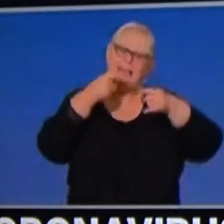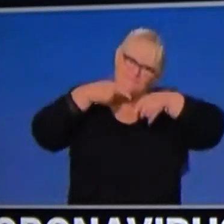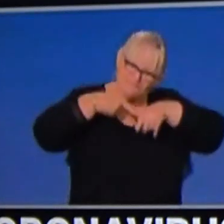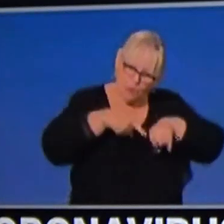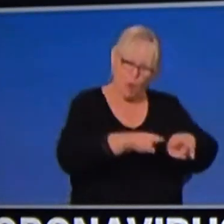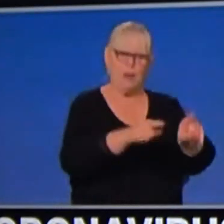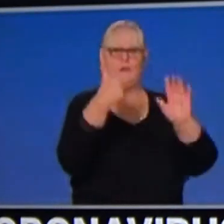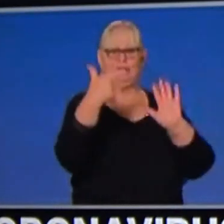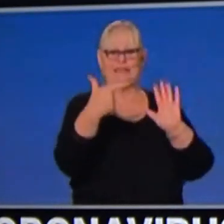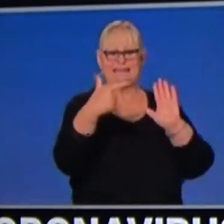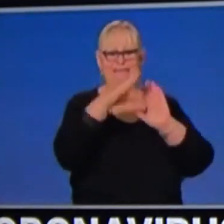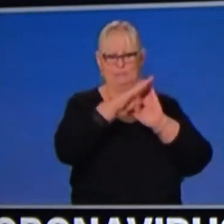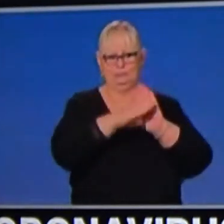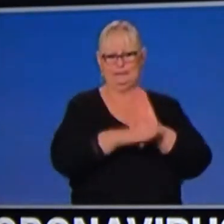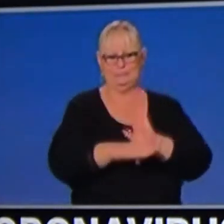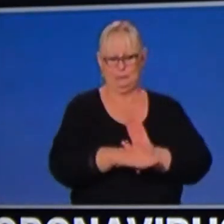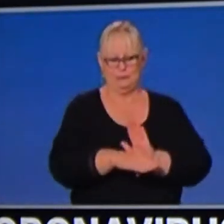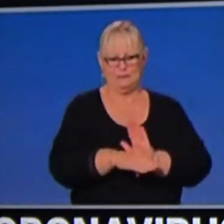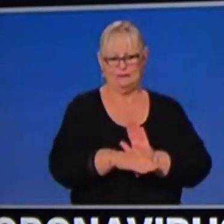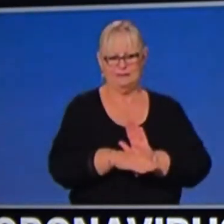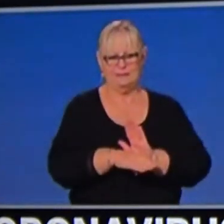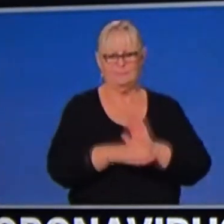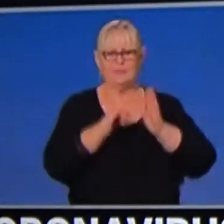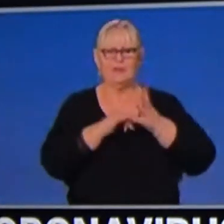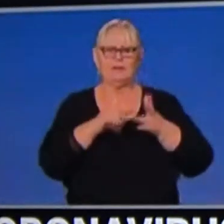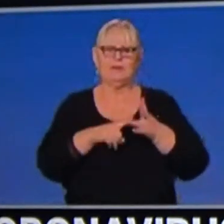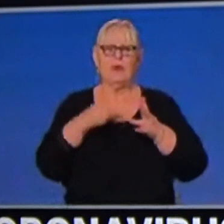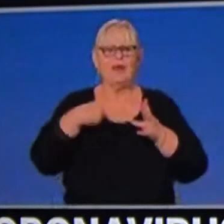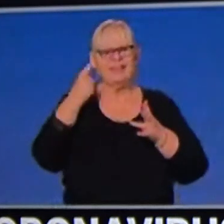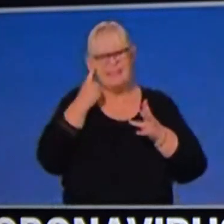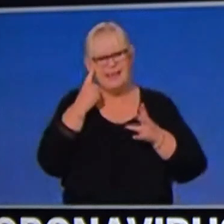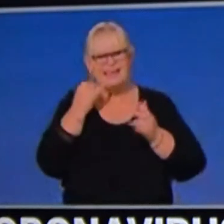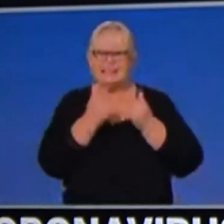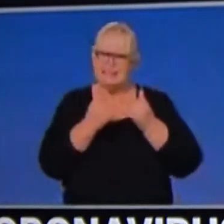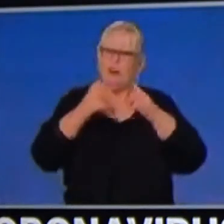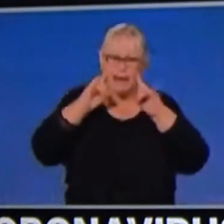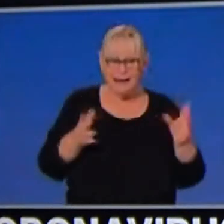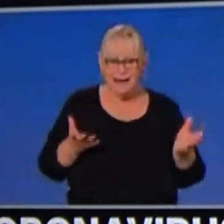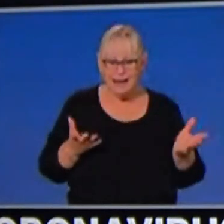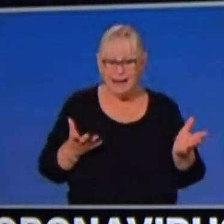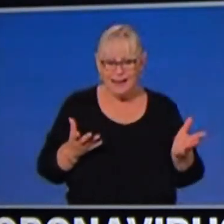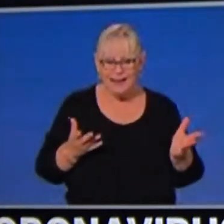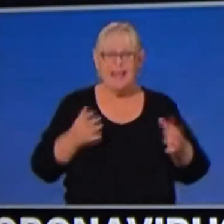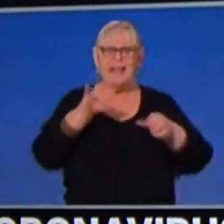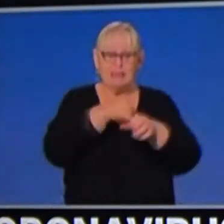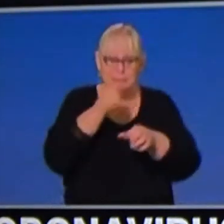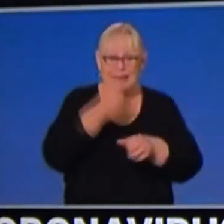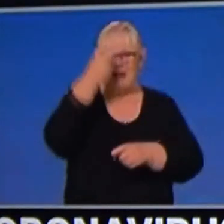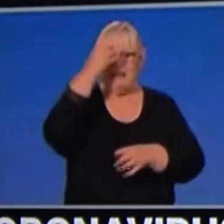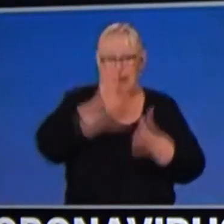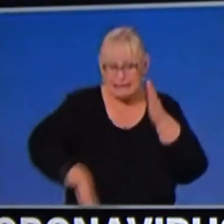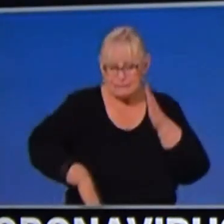the principles that we've set out today. So I think it's very clear that the medical